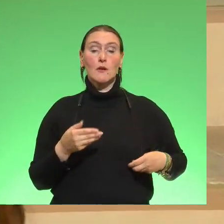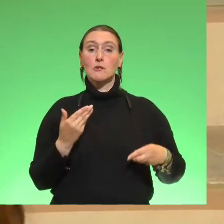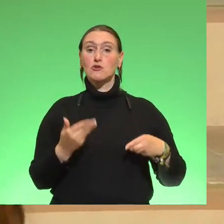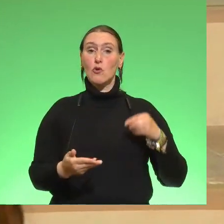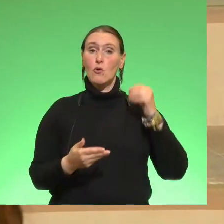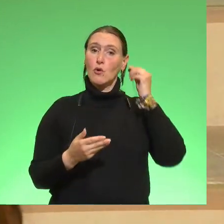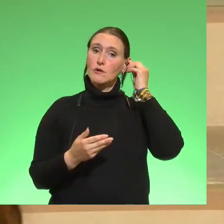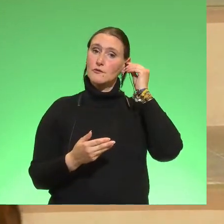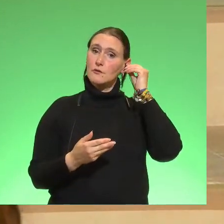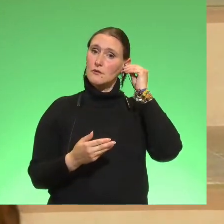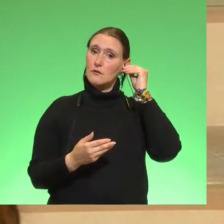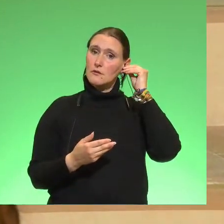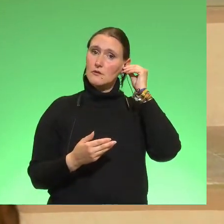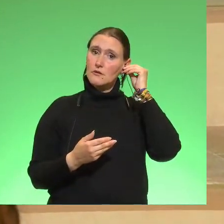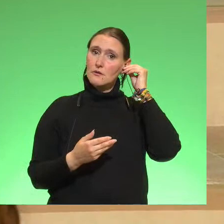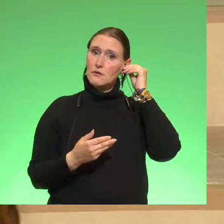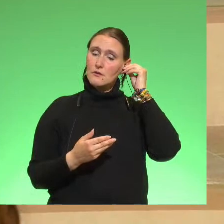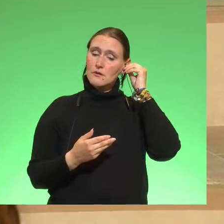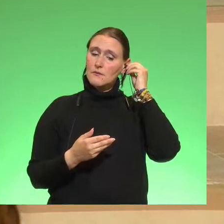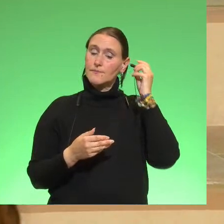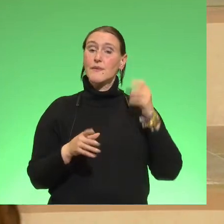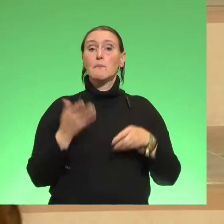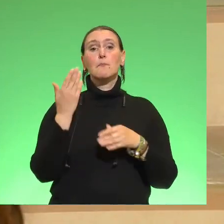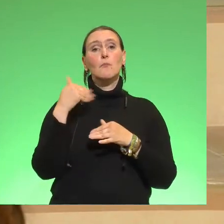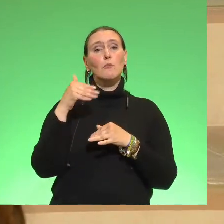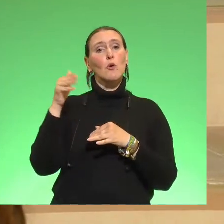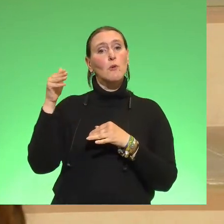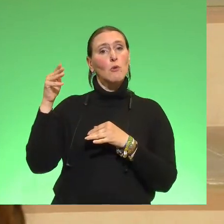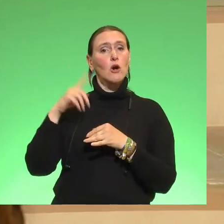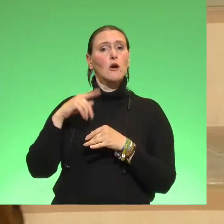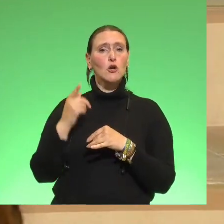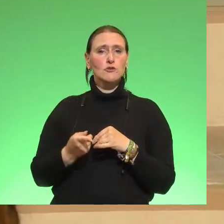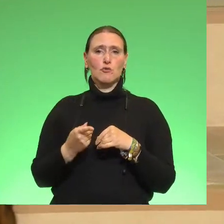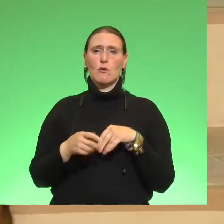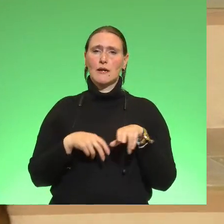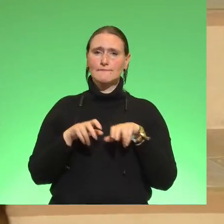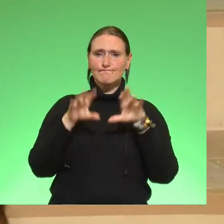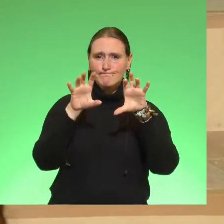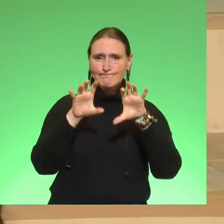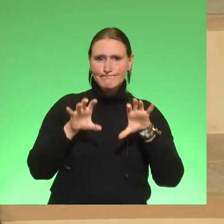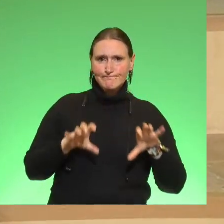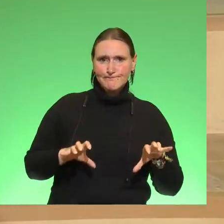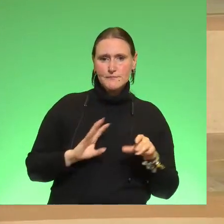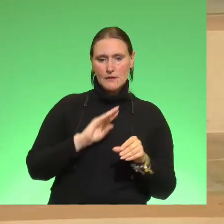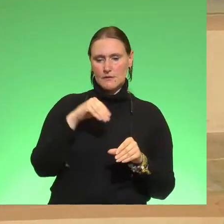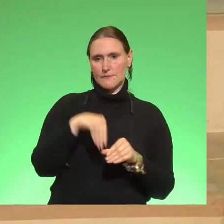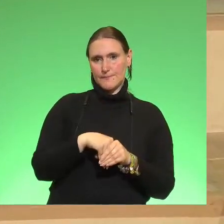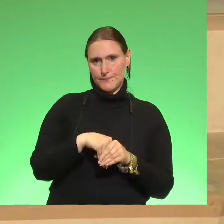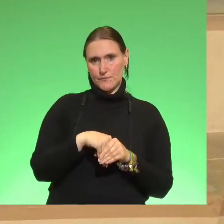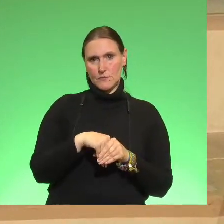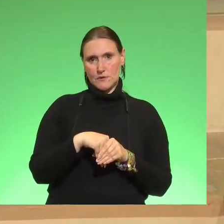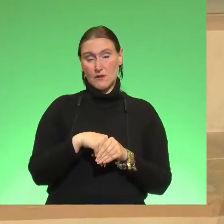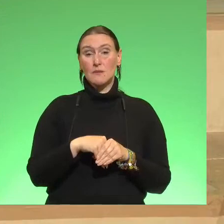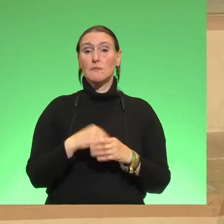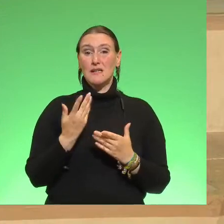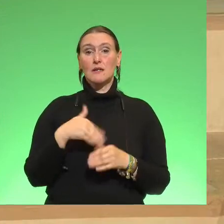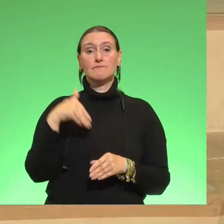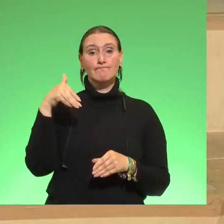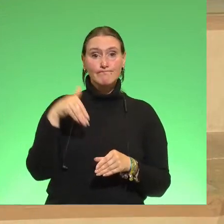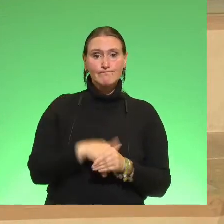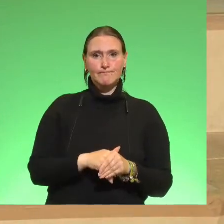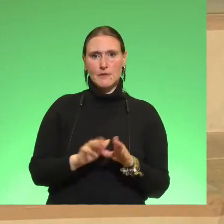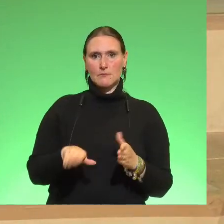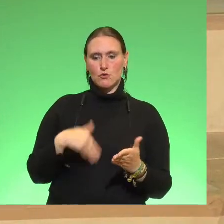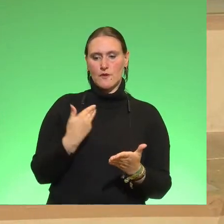it's happening kind of like more and more structurally that cultural protagonists are there to be content providers in a